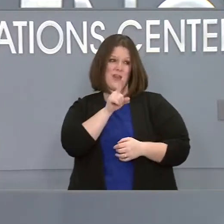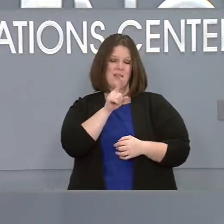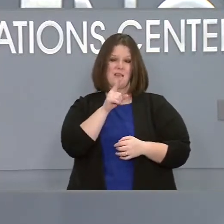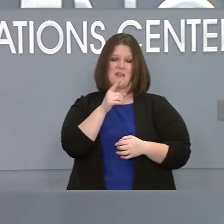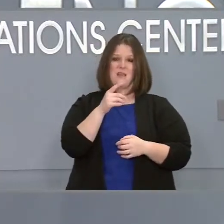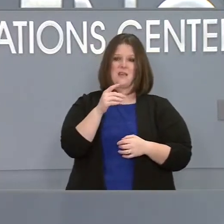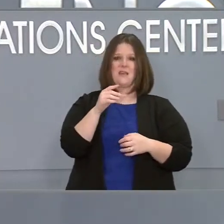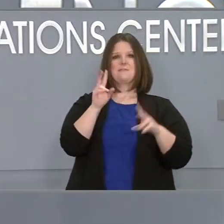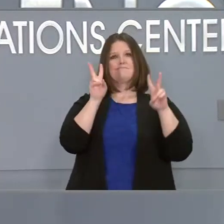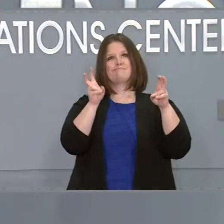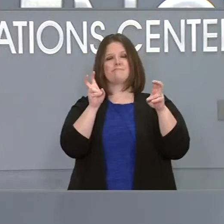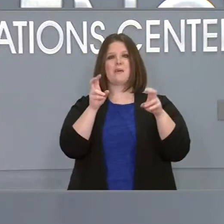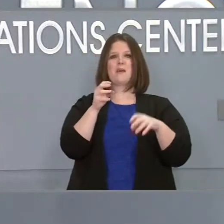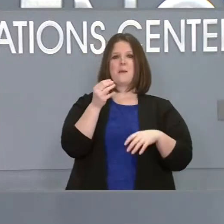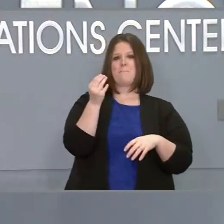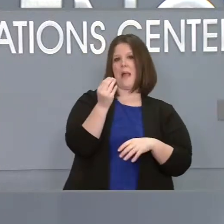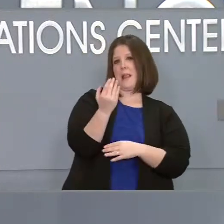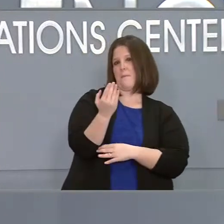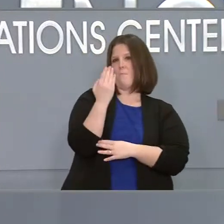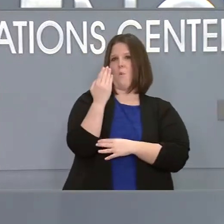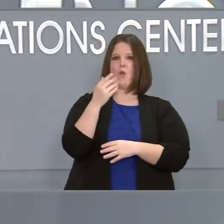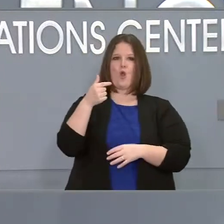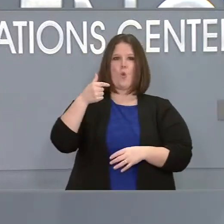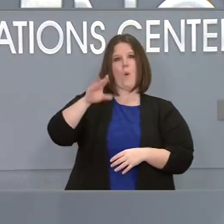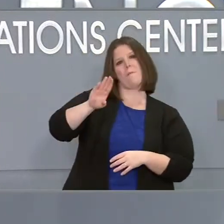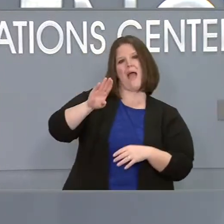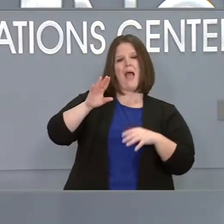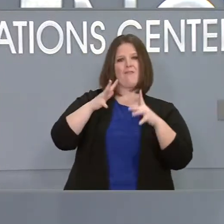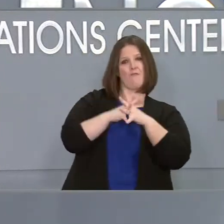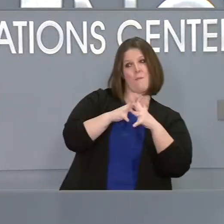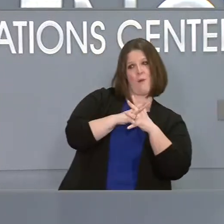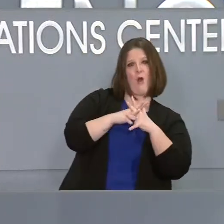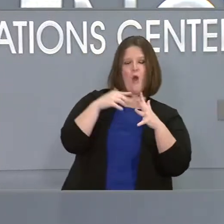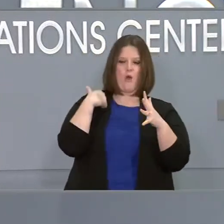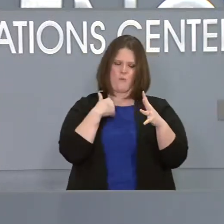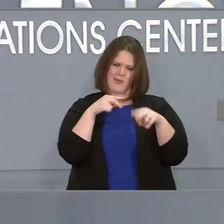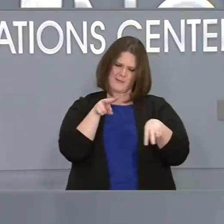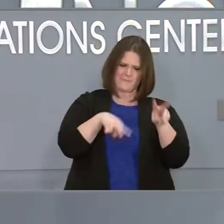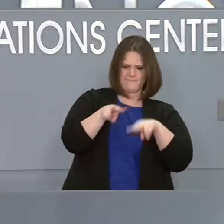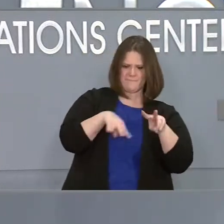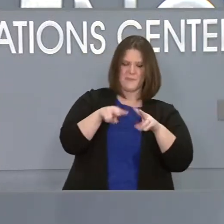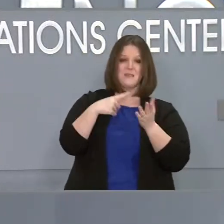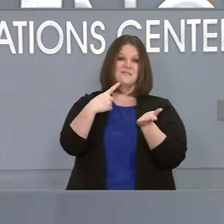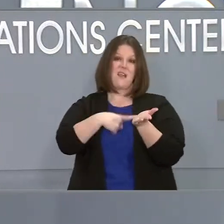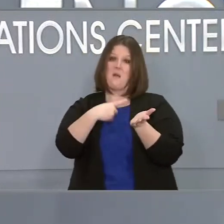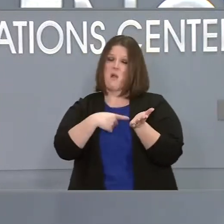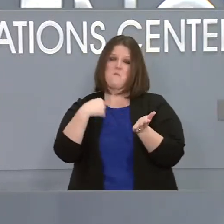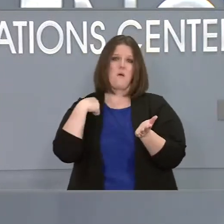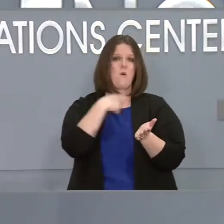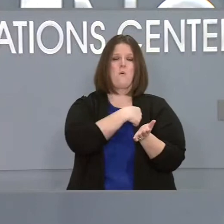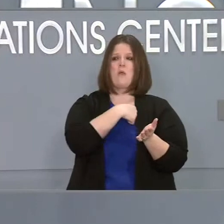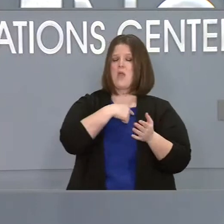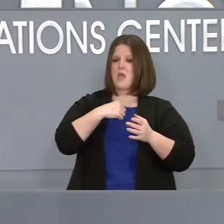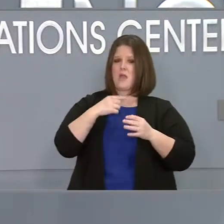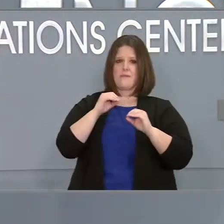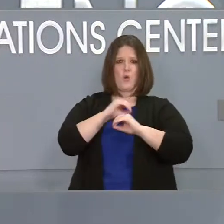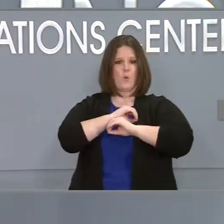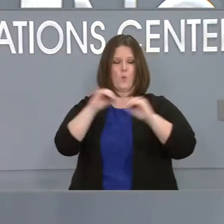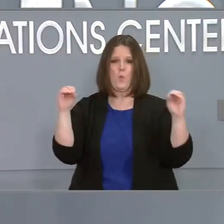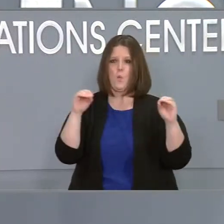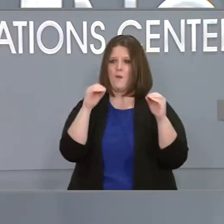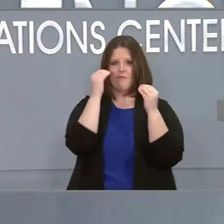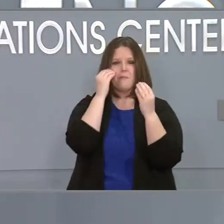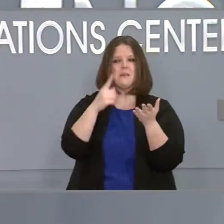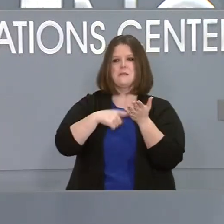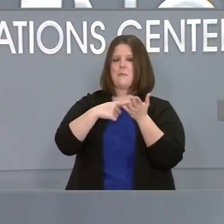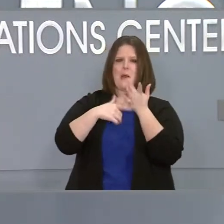morning quarterback a crisis. I think we made some hard decisions with limited information as well as limited supply of vaccines at